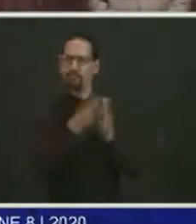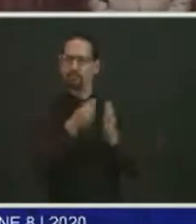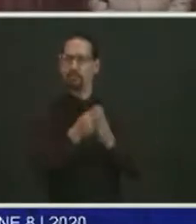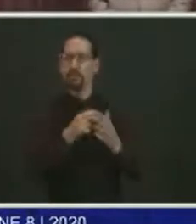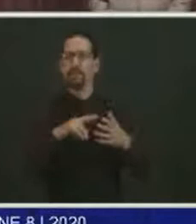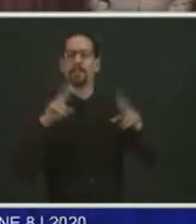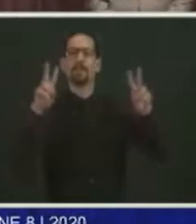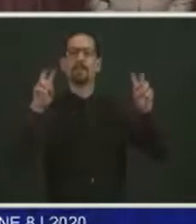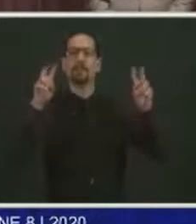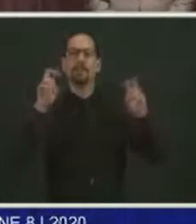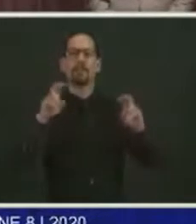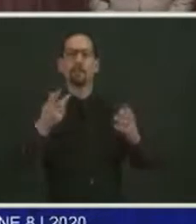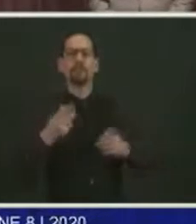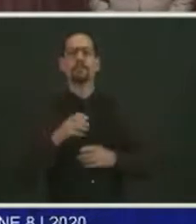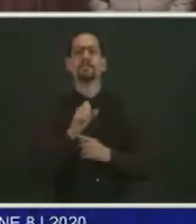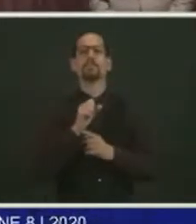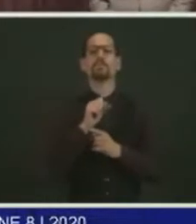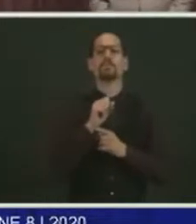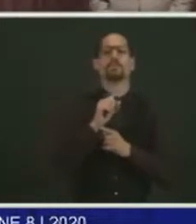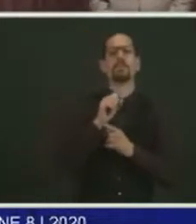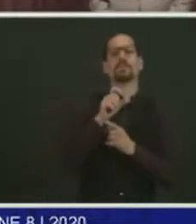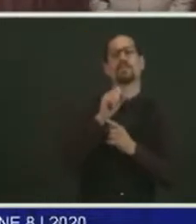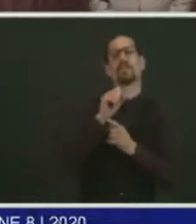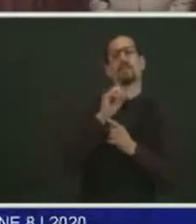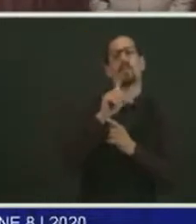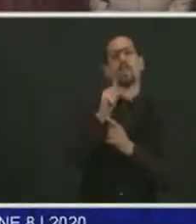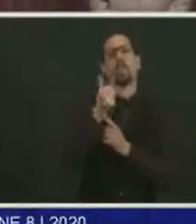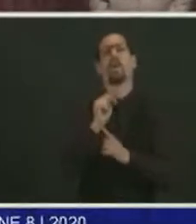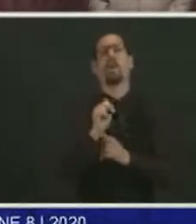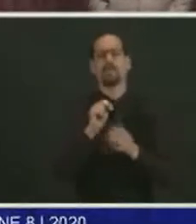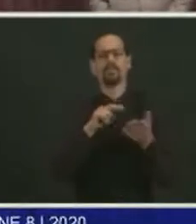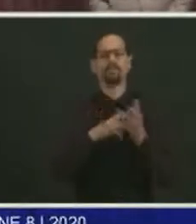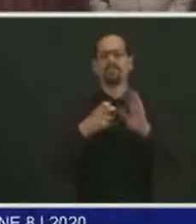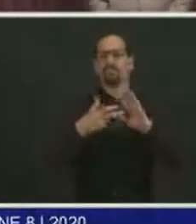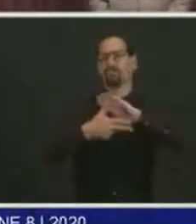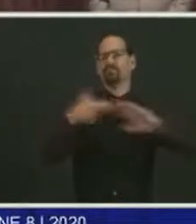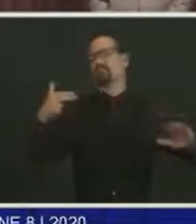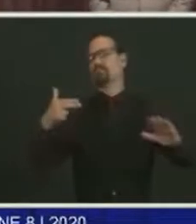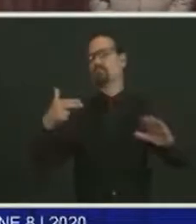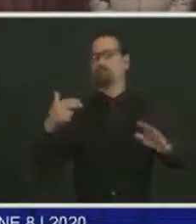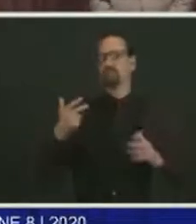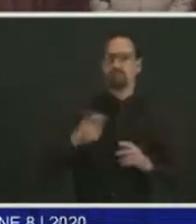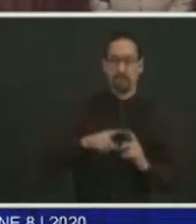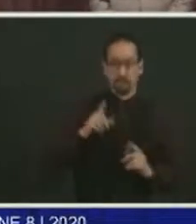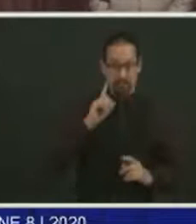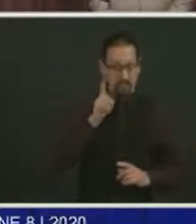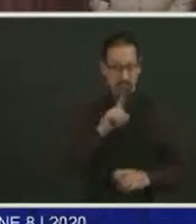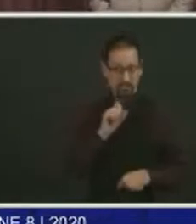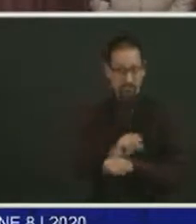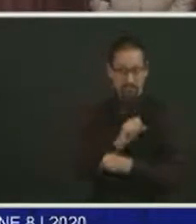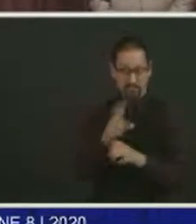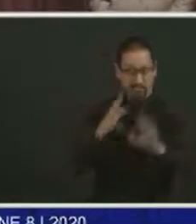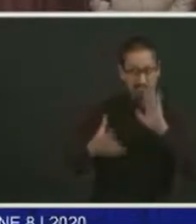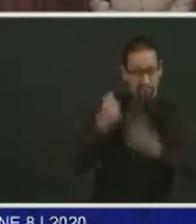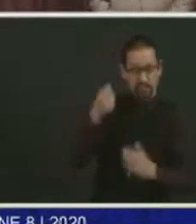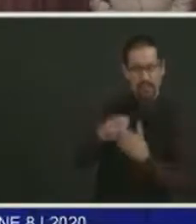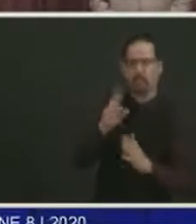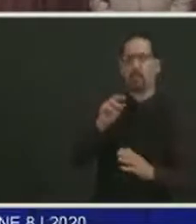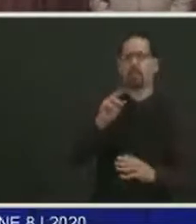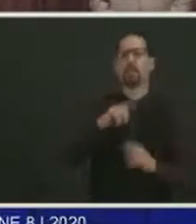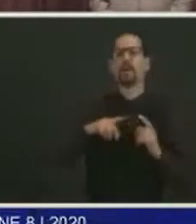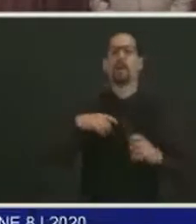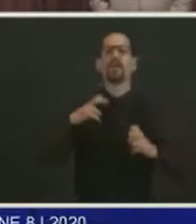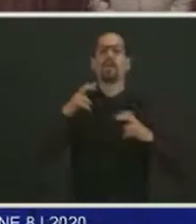as proposed, as I understand it anyway, is that we often call upon the police to do things that are not